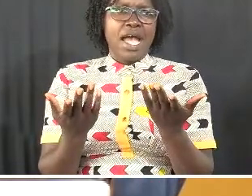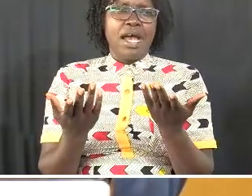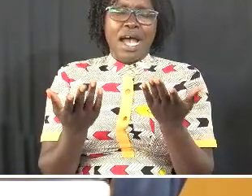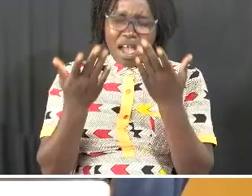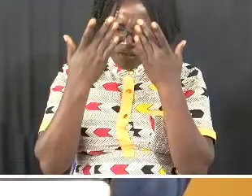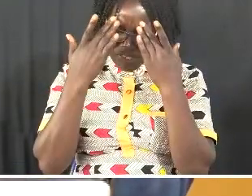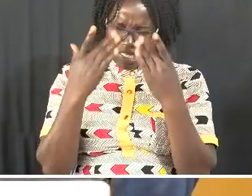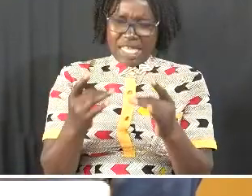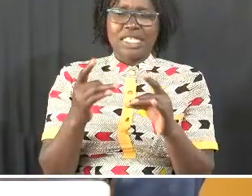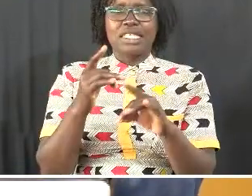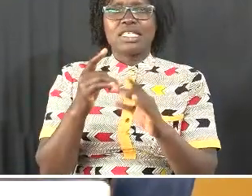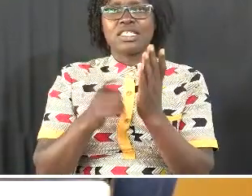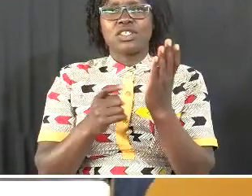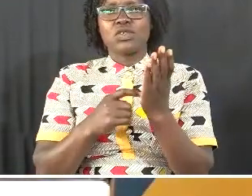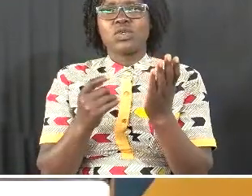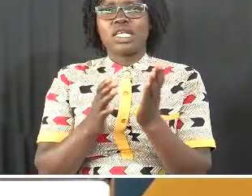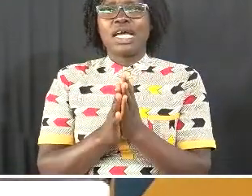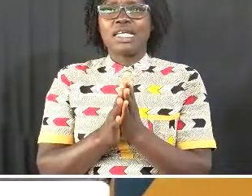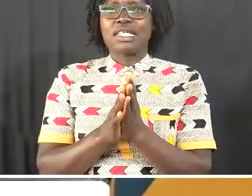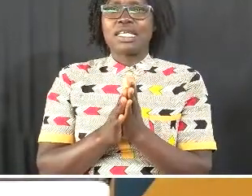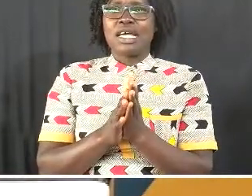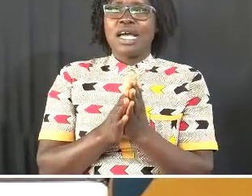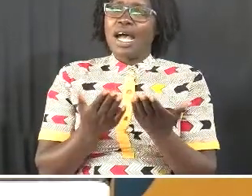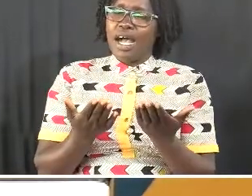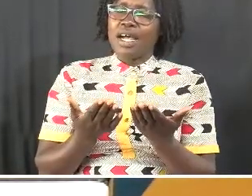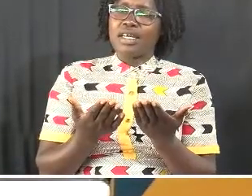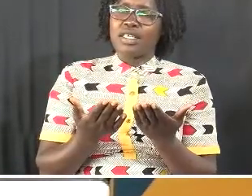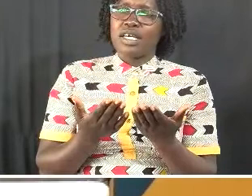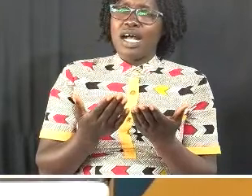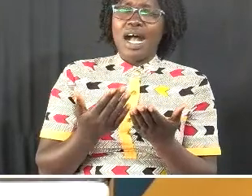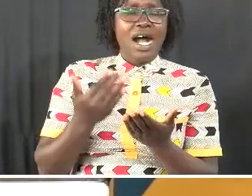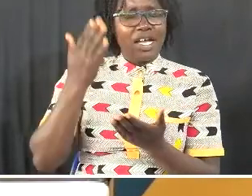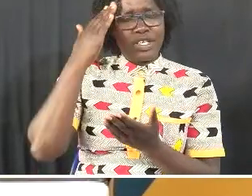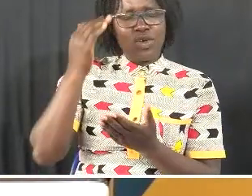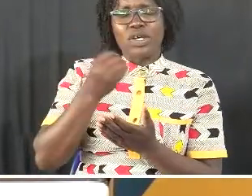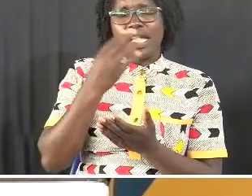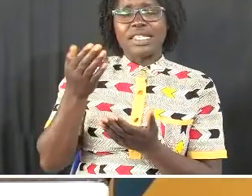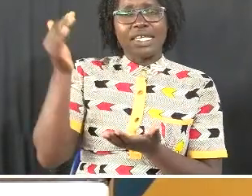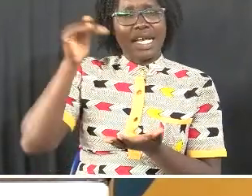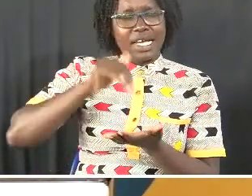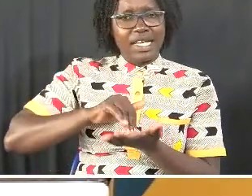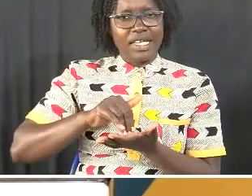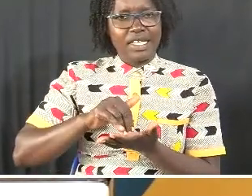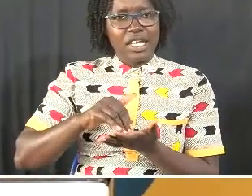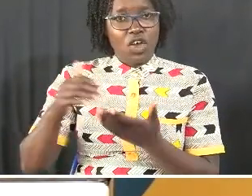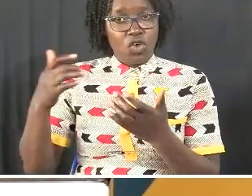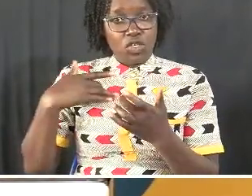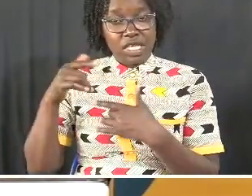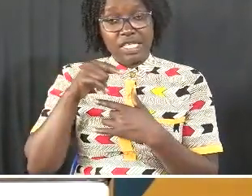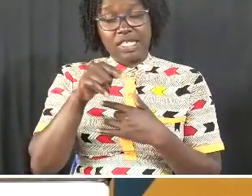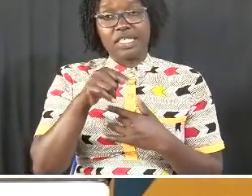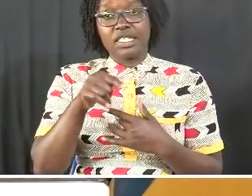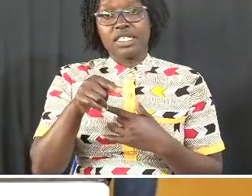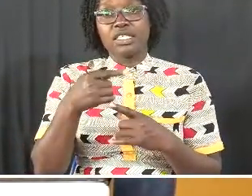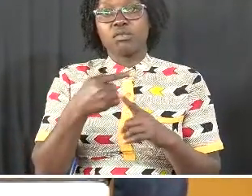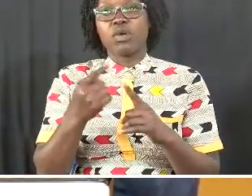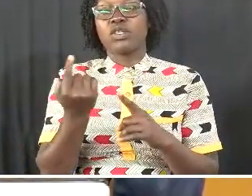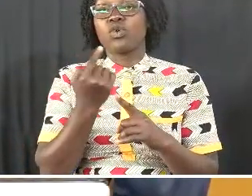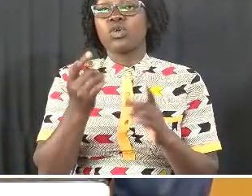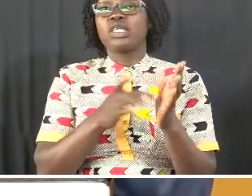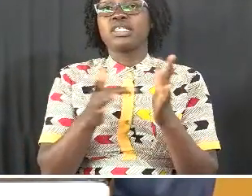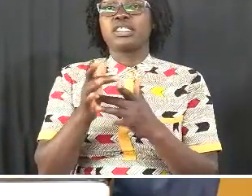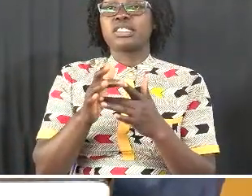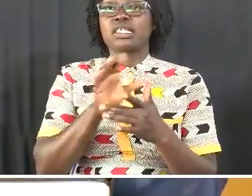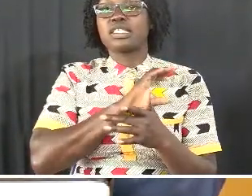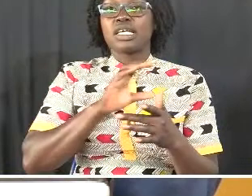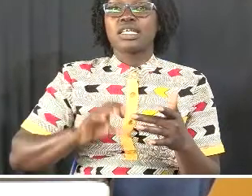Nimeamua kwa Kiswahili na liazimu nisijue lolote kuhusu jambo hili isipokuwa Yesu